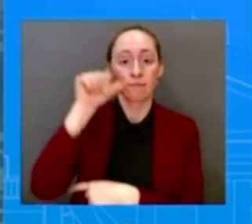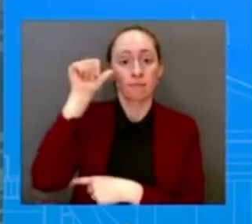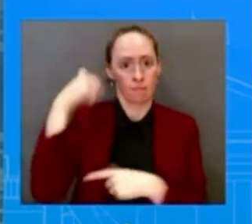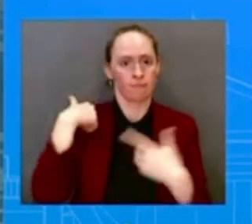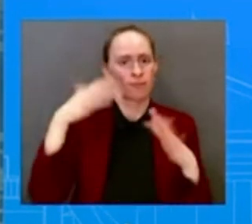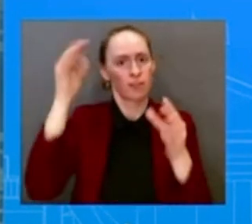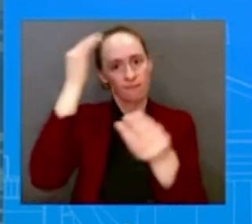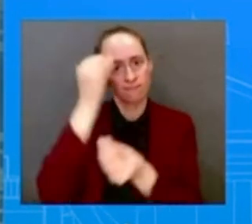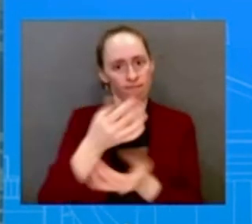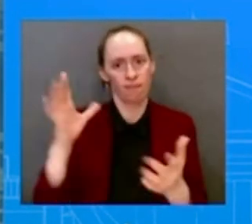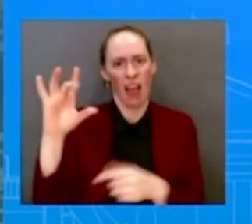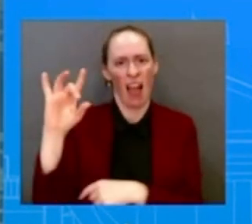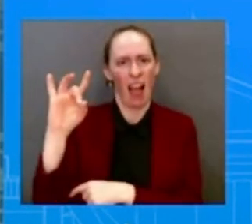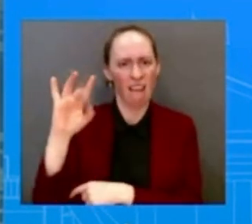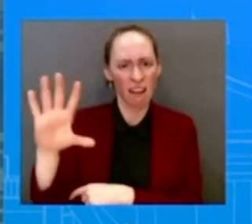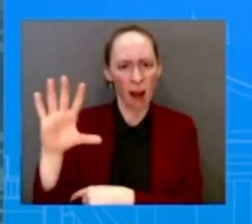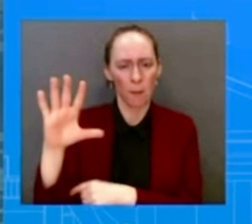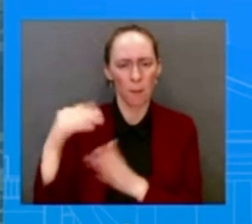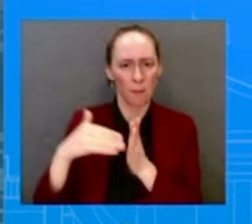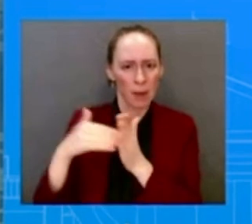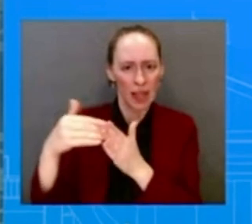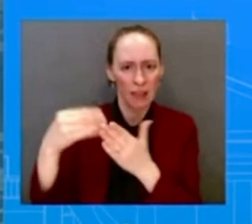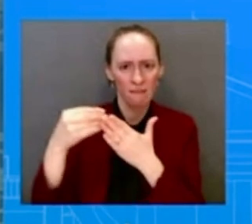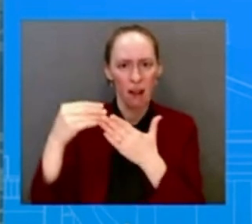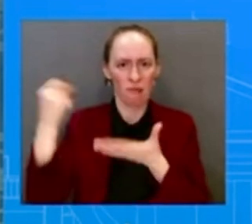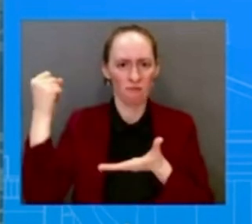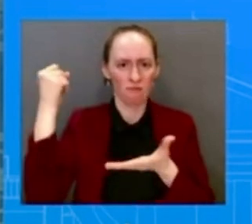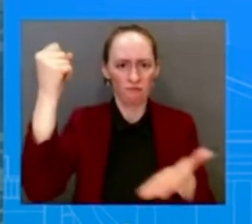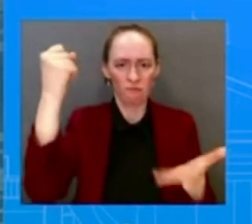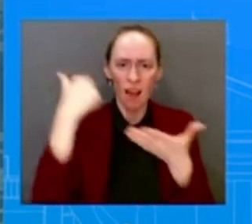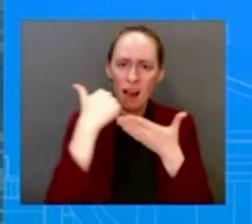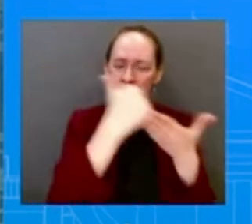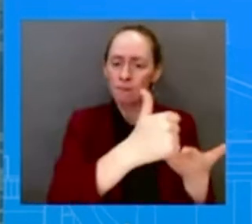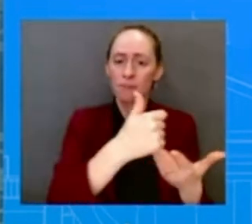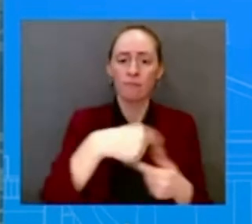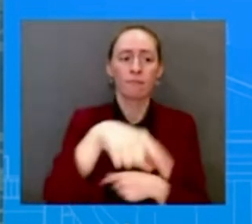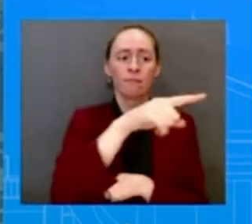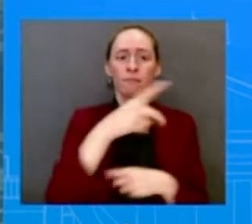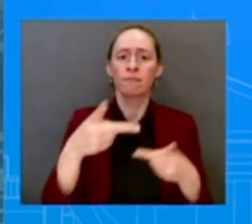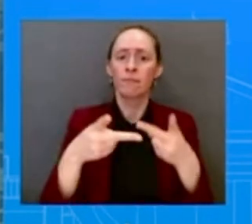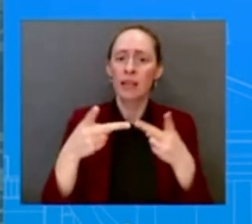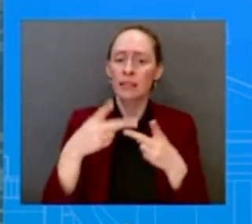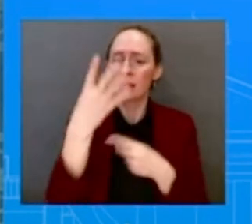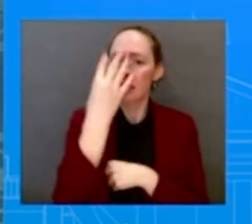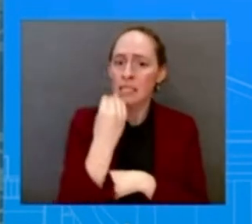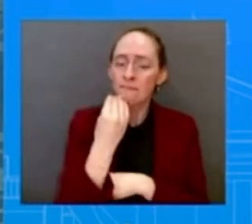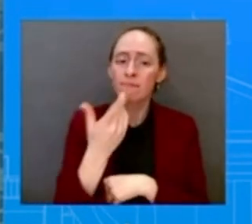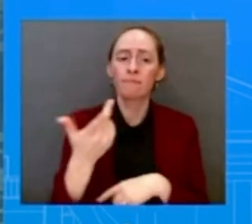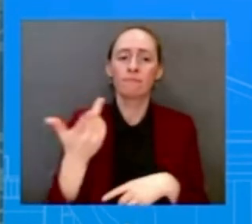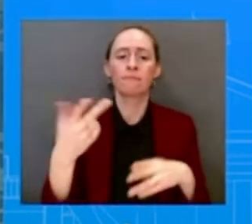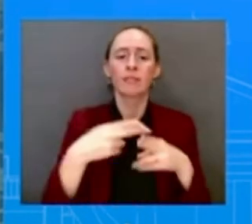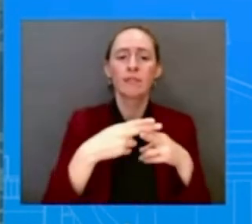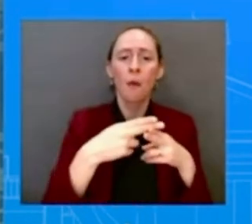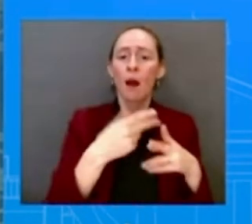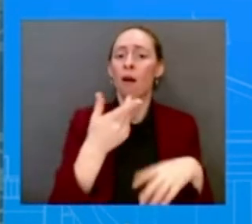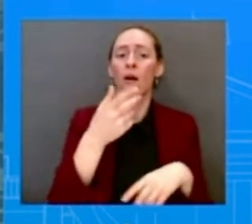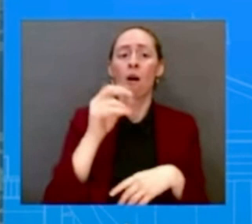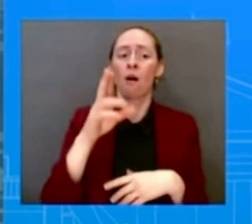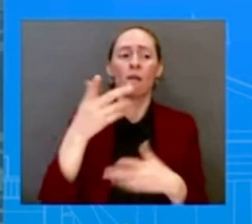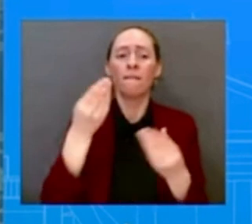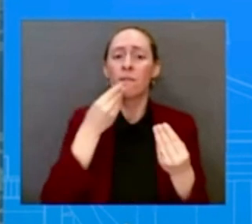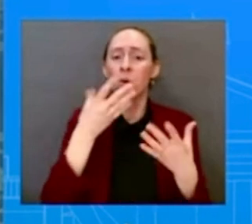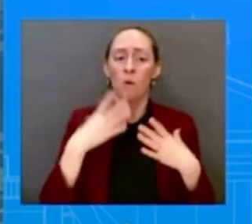the displaced, as well as food, medicine, and other desperately needed aid. In Turkey, a USAID